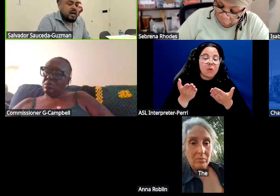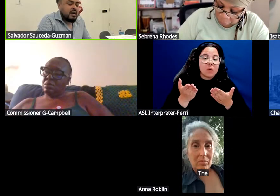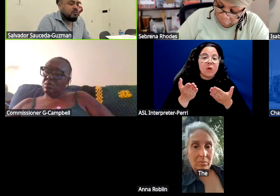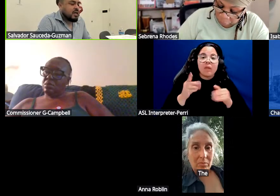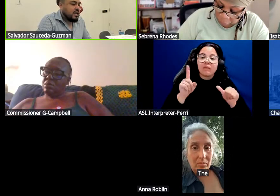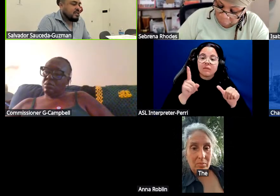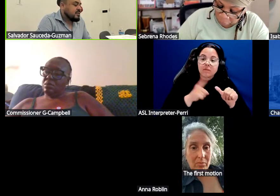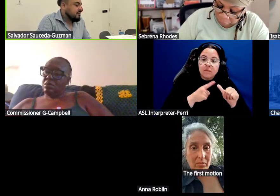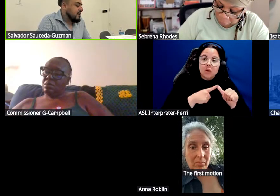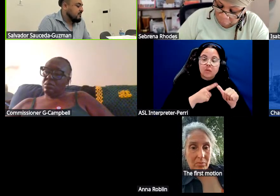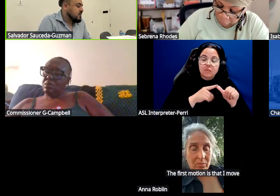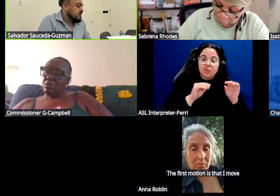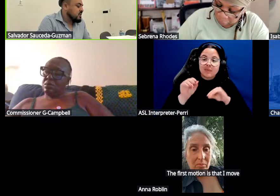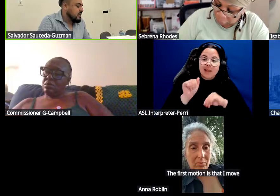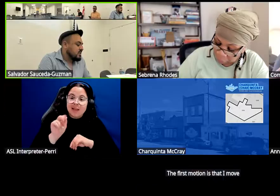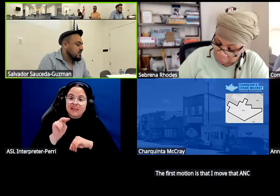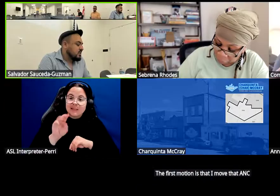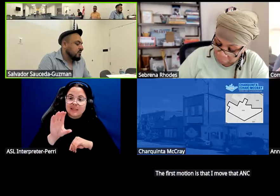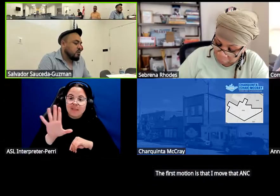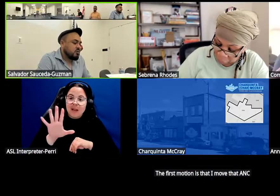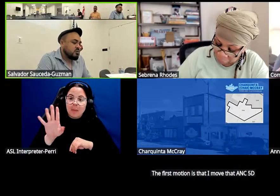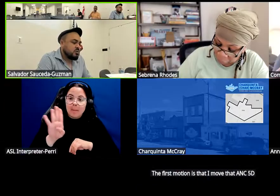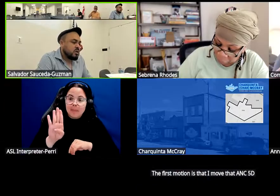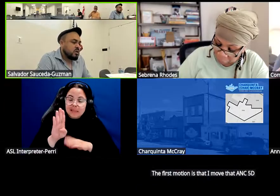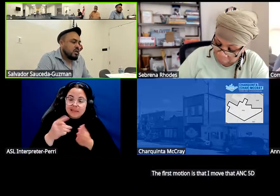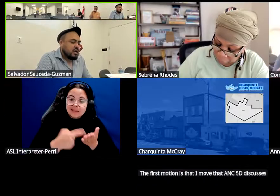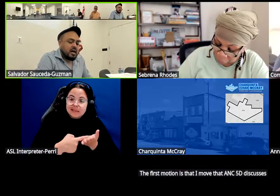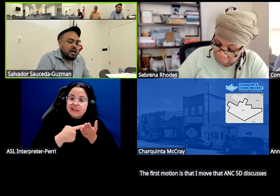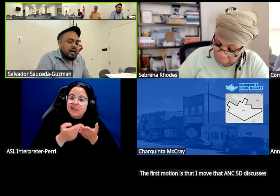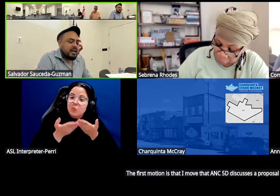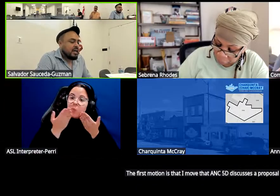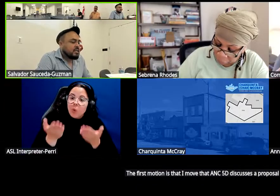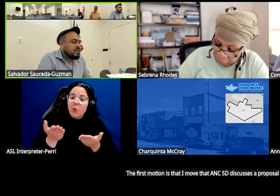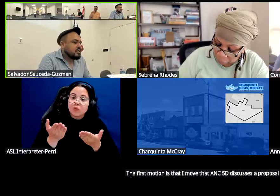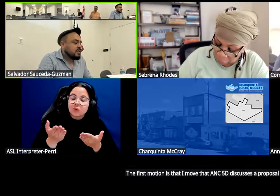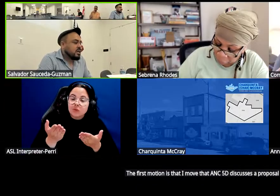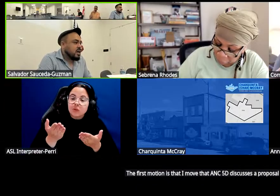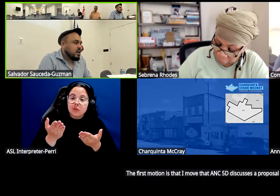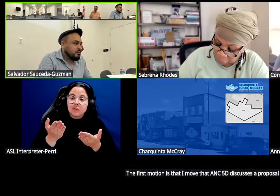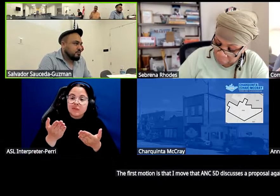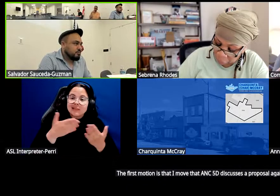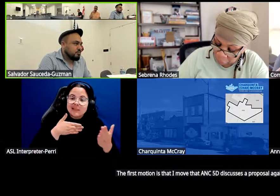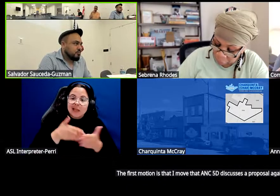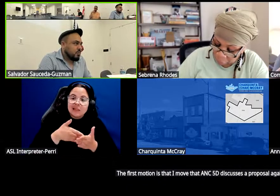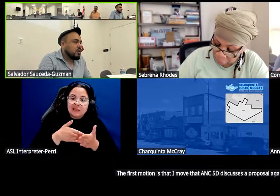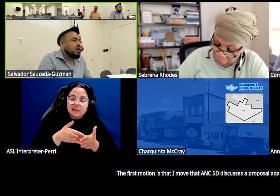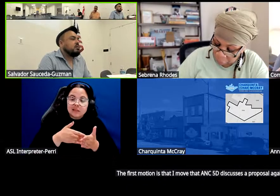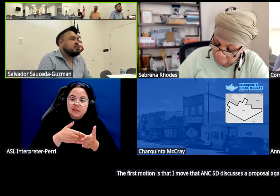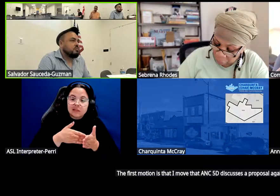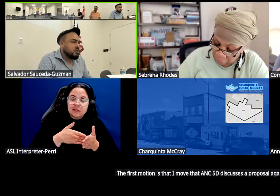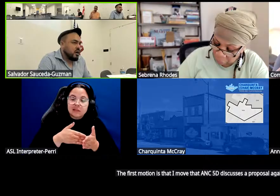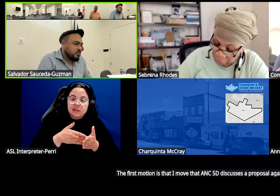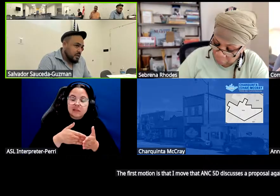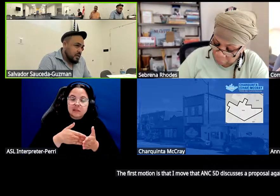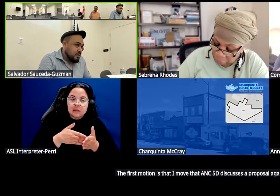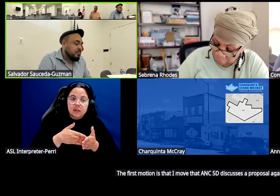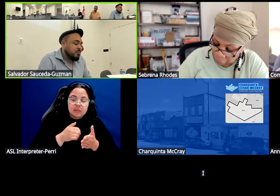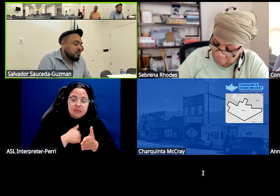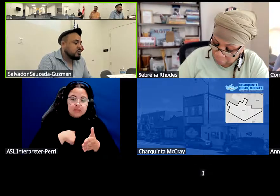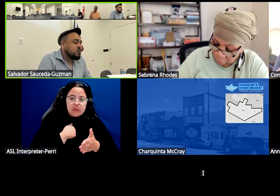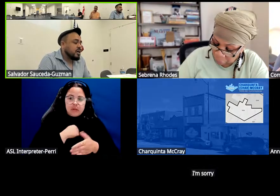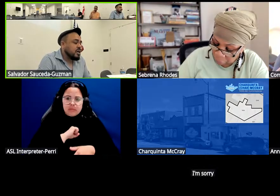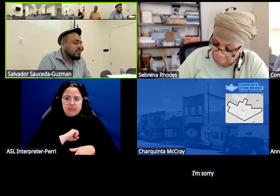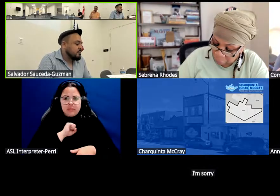motion is that I move that ANC 5D discusses a proposal against I'm sorry,